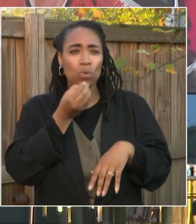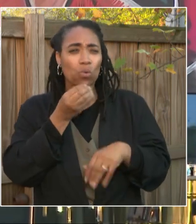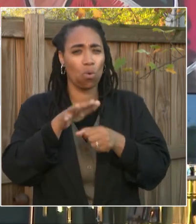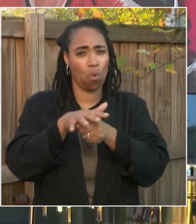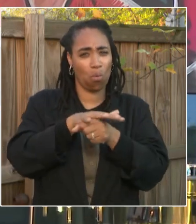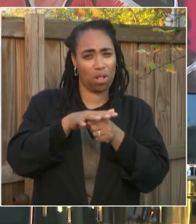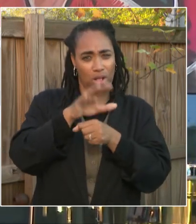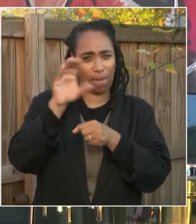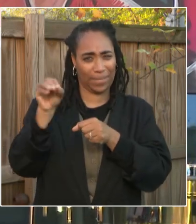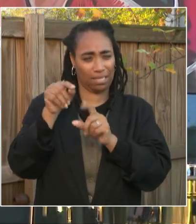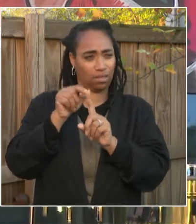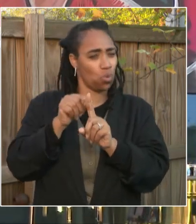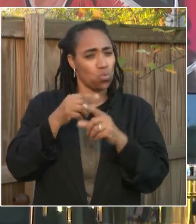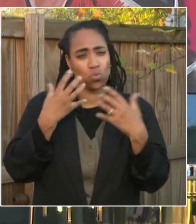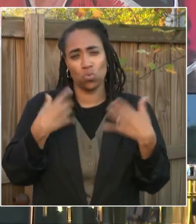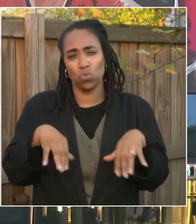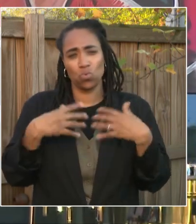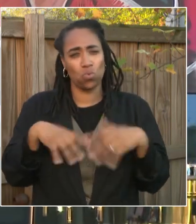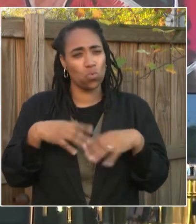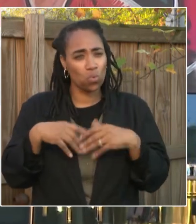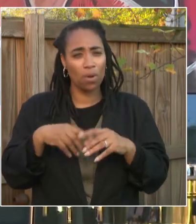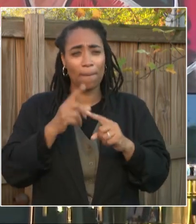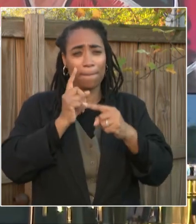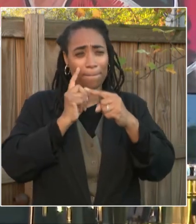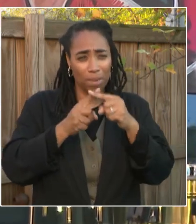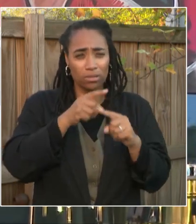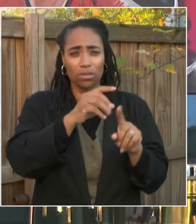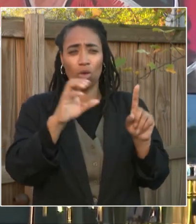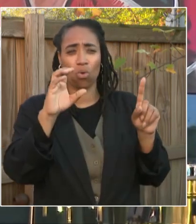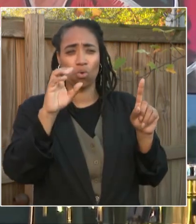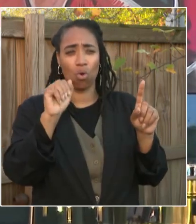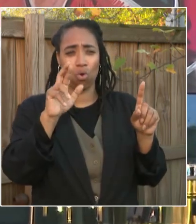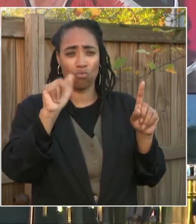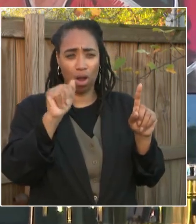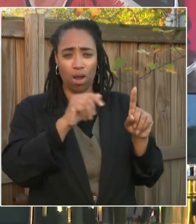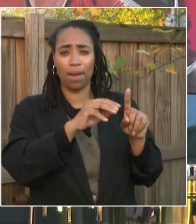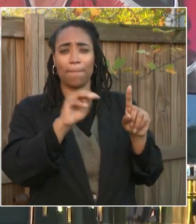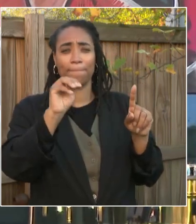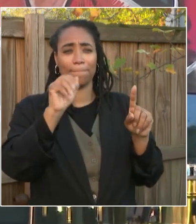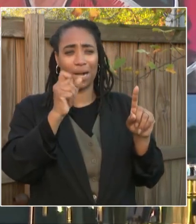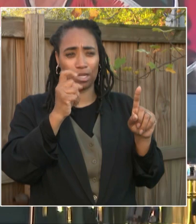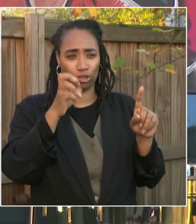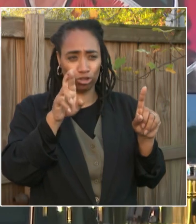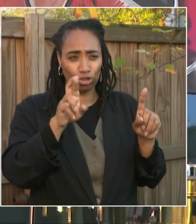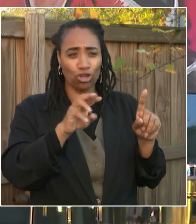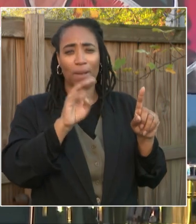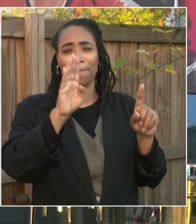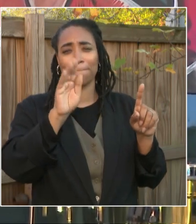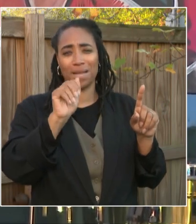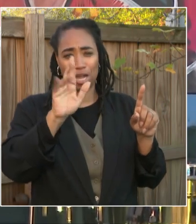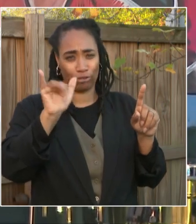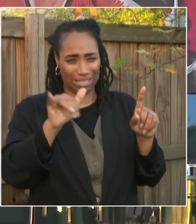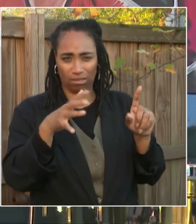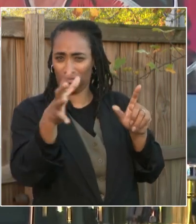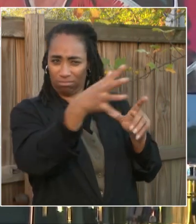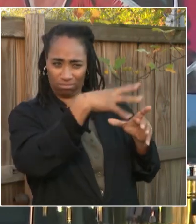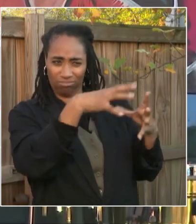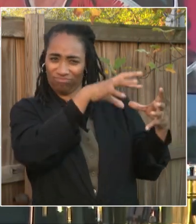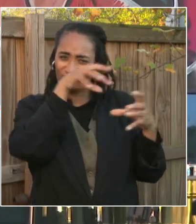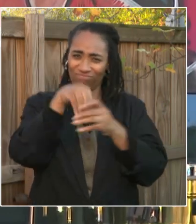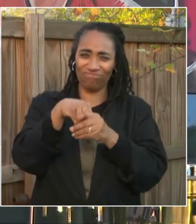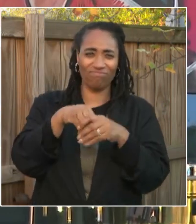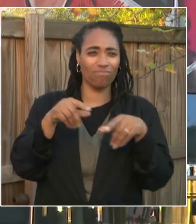doing a piece with Cole Mastersbury, right? Local black small enterprise, all right? Around the corner, y'all, how many of y'all like them